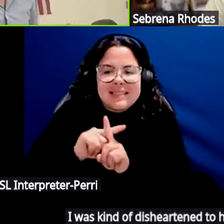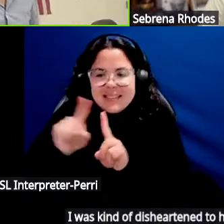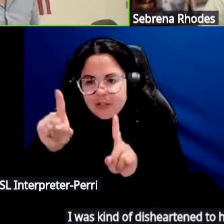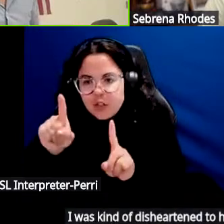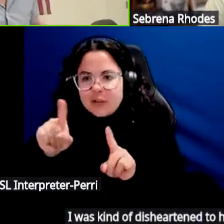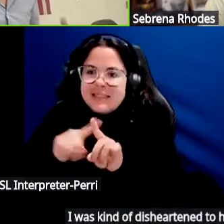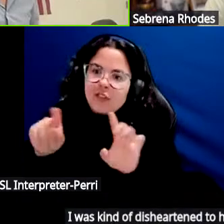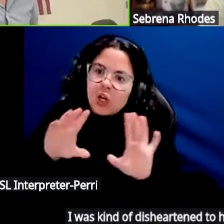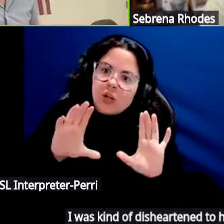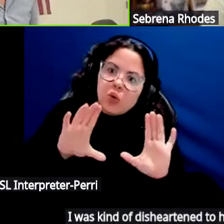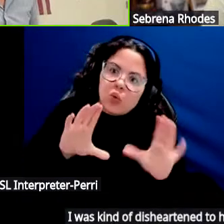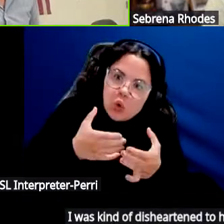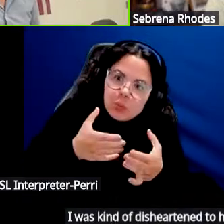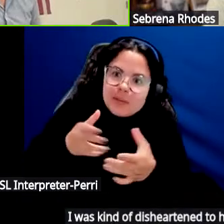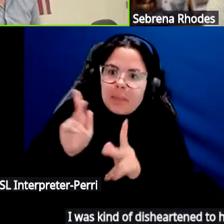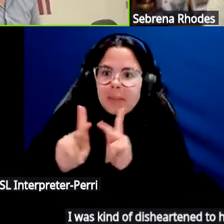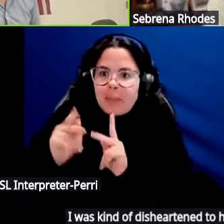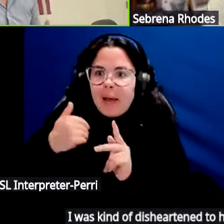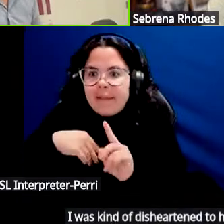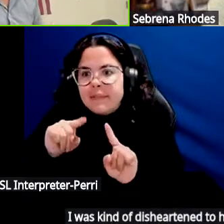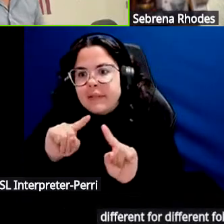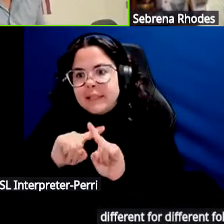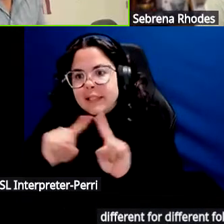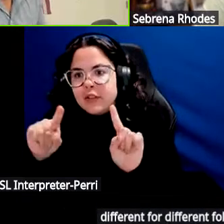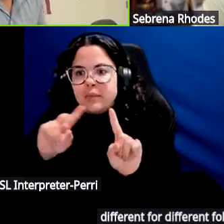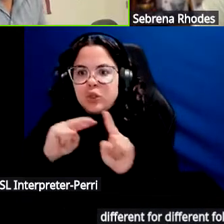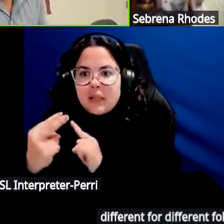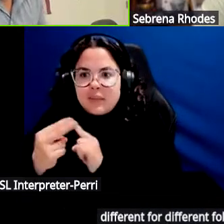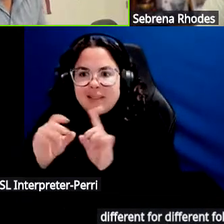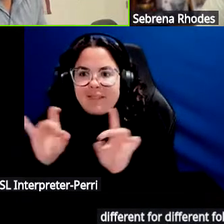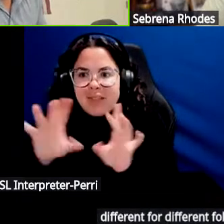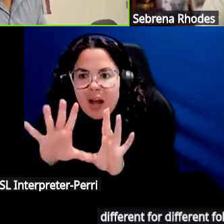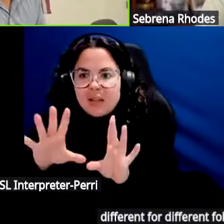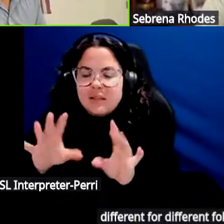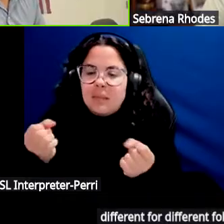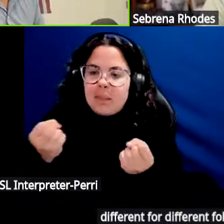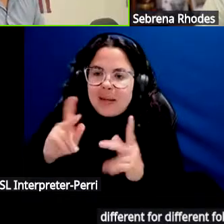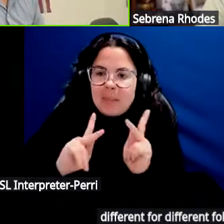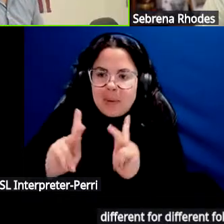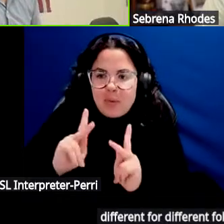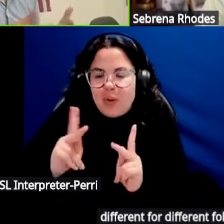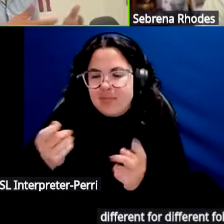class of people have different perception of violence. I know a lot of folks in Trinidad are numb to the